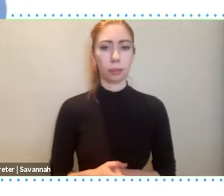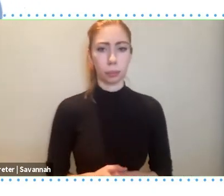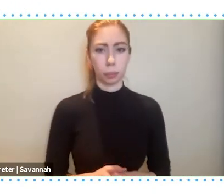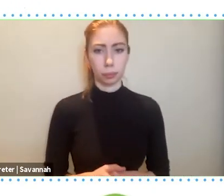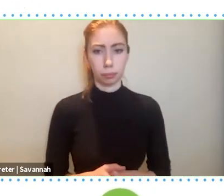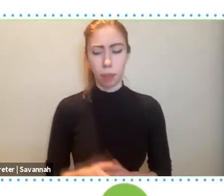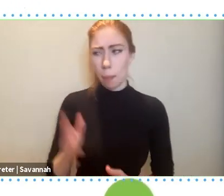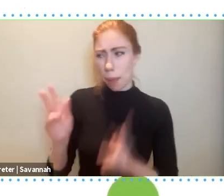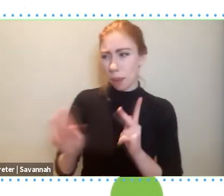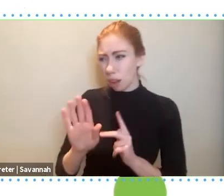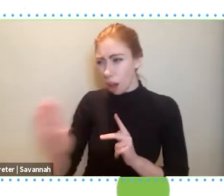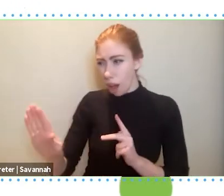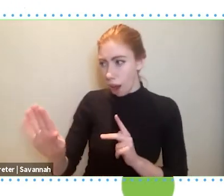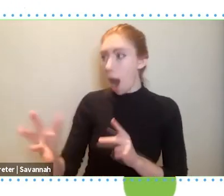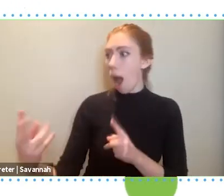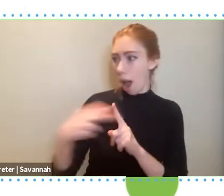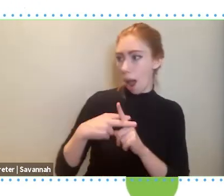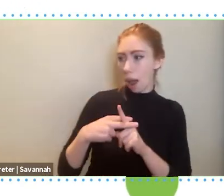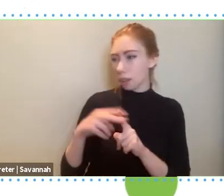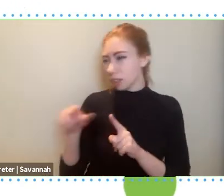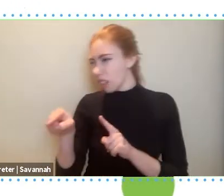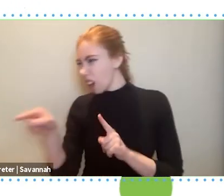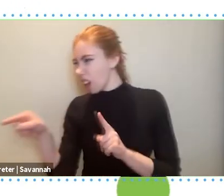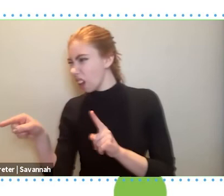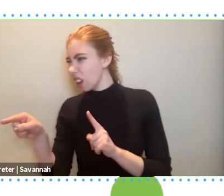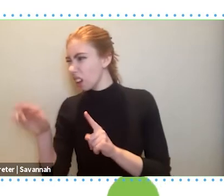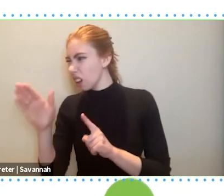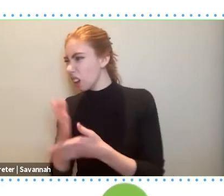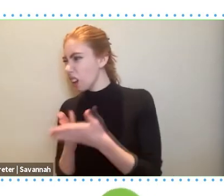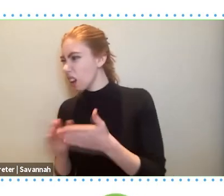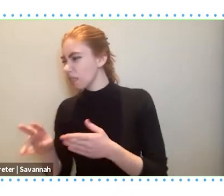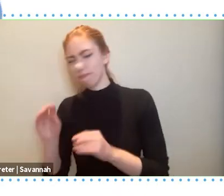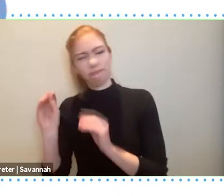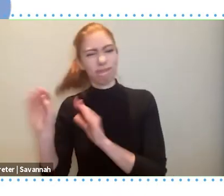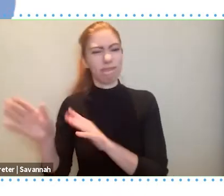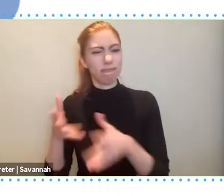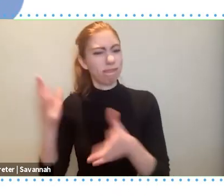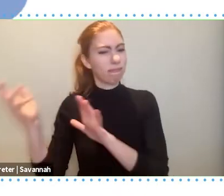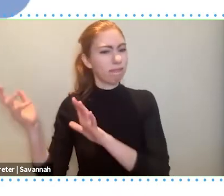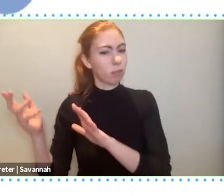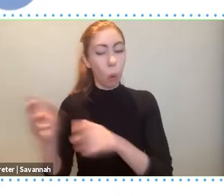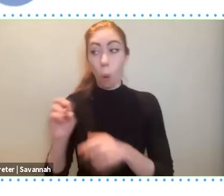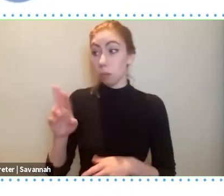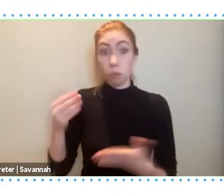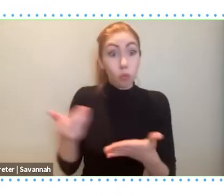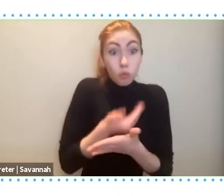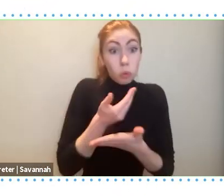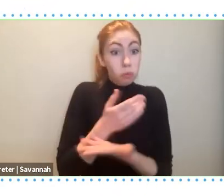is what we don't need to do, and let's create something new, and really kind of like